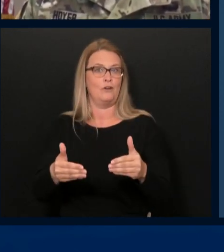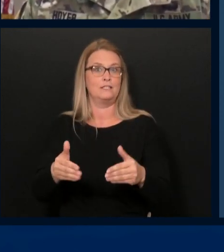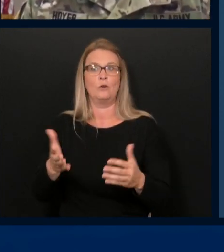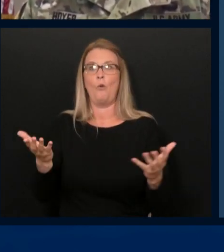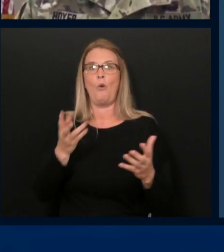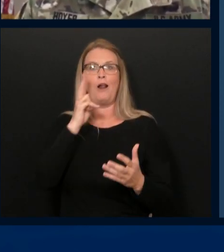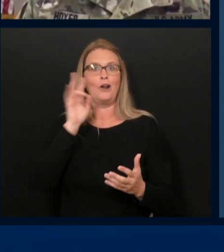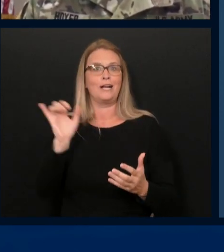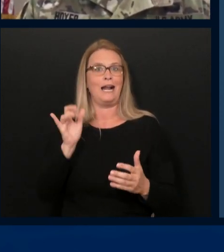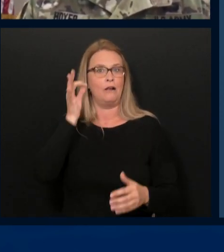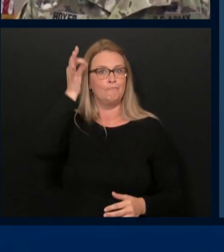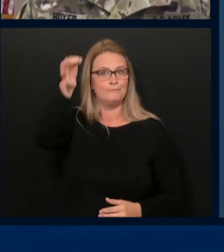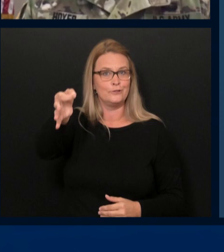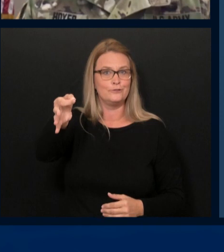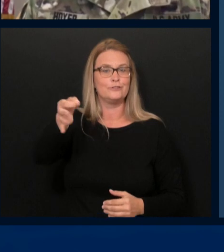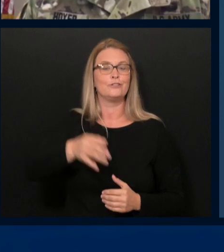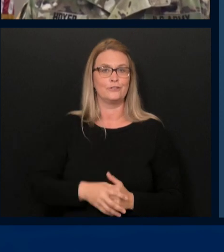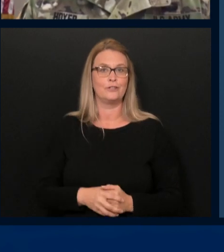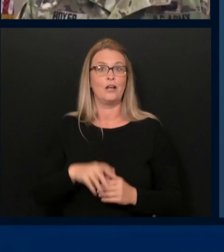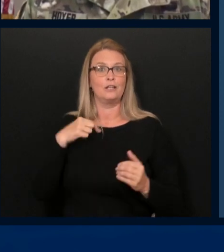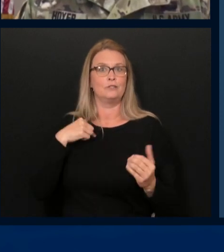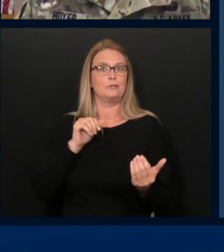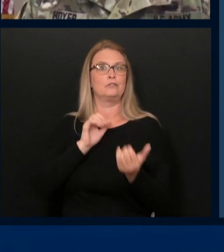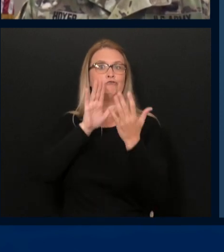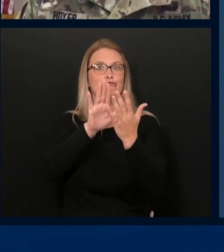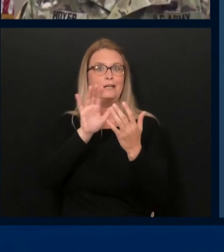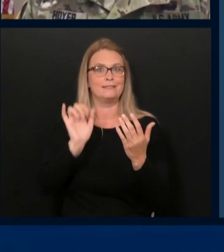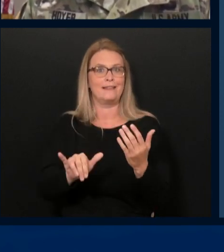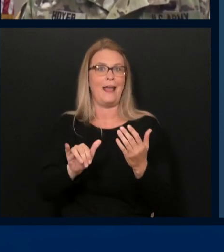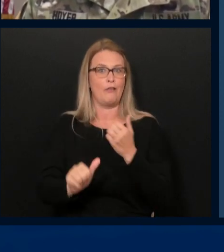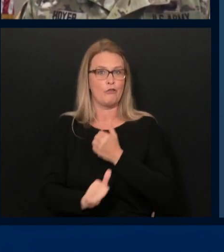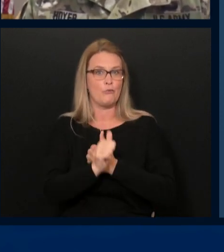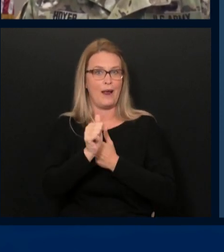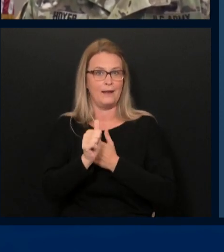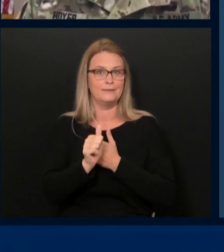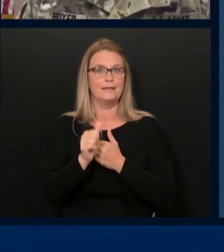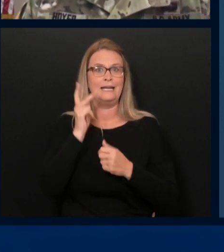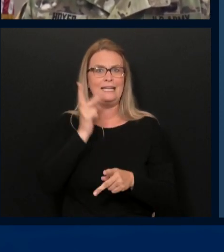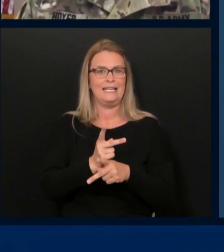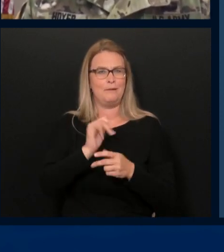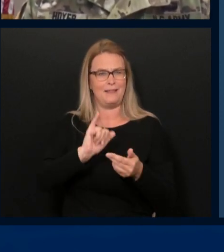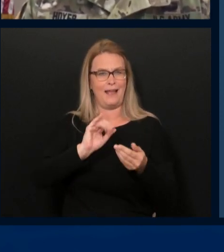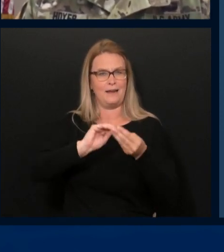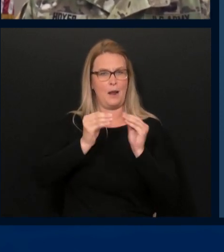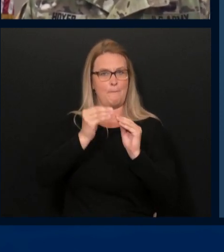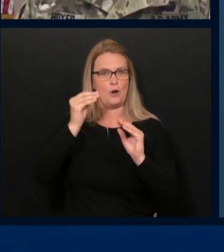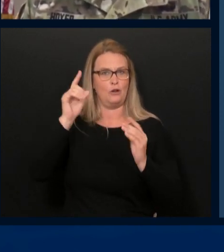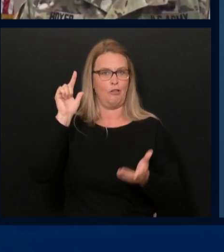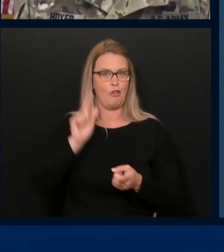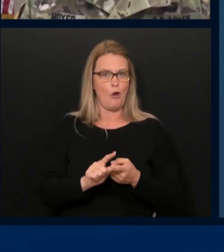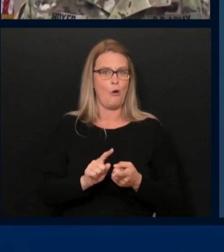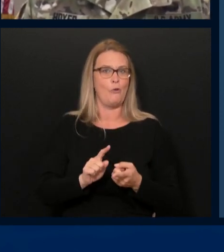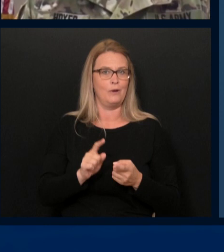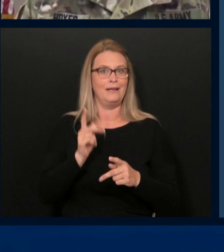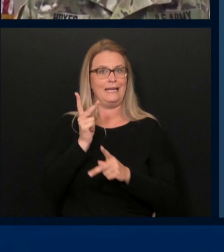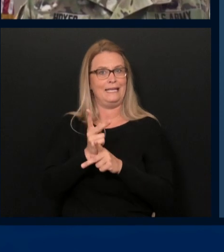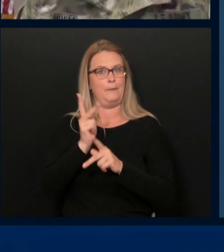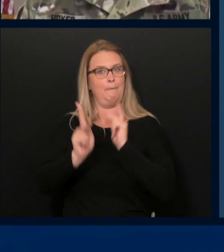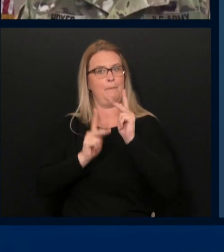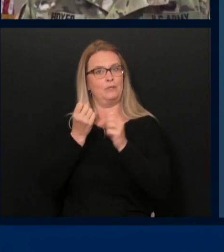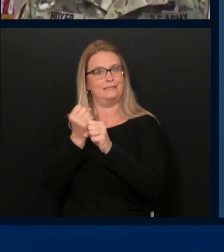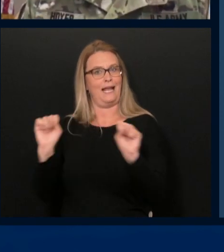long-term requirements that we need to address this threat and keep that transmission rate low and keep our citizens safe. So again, I thank